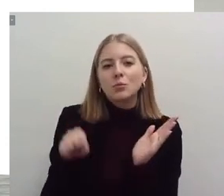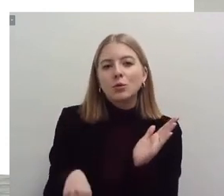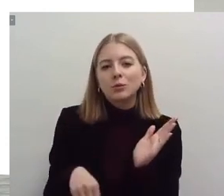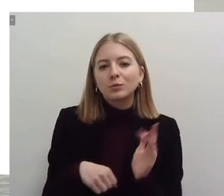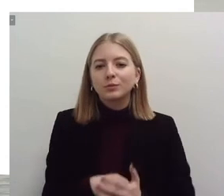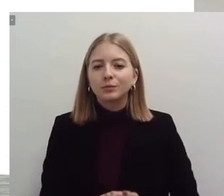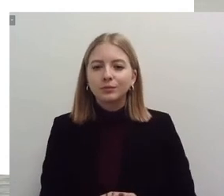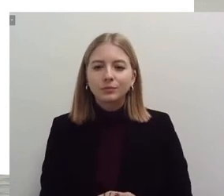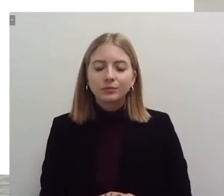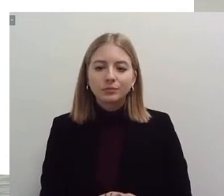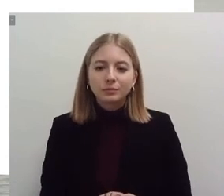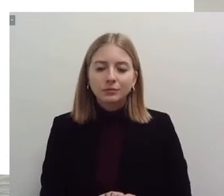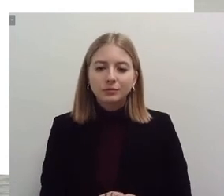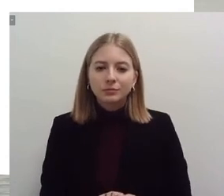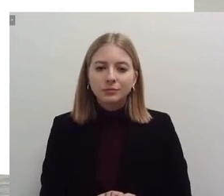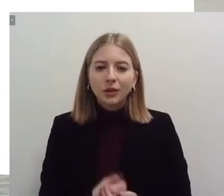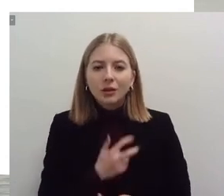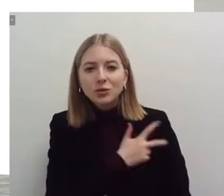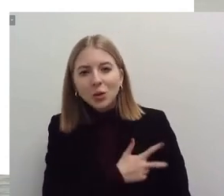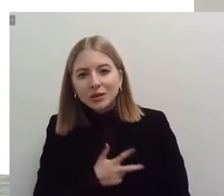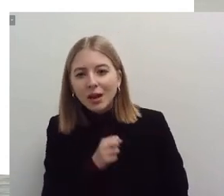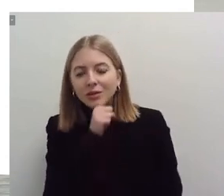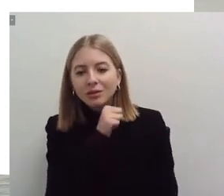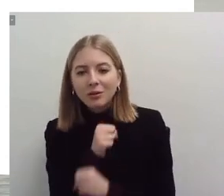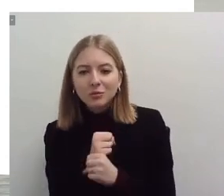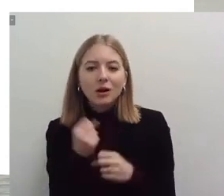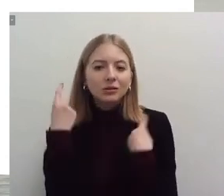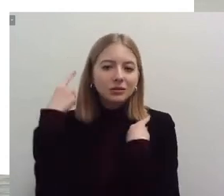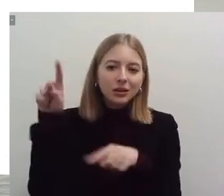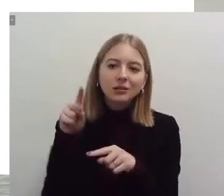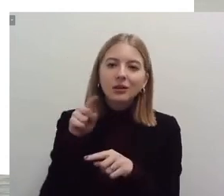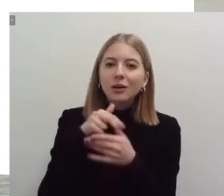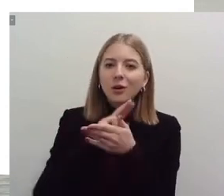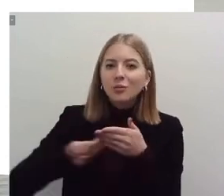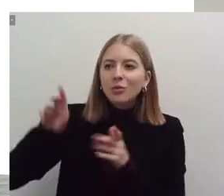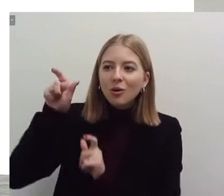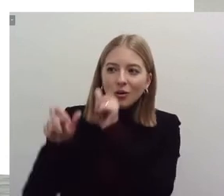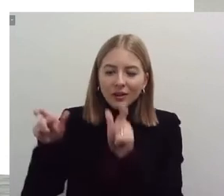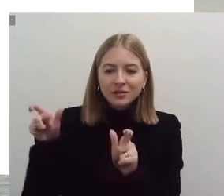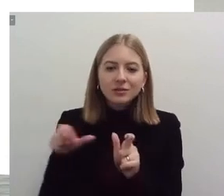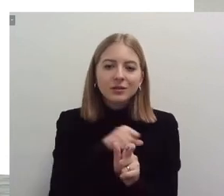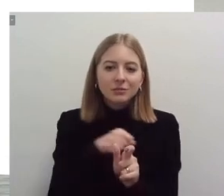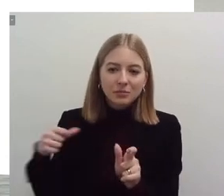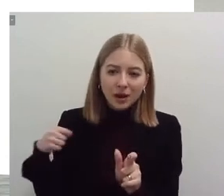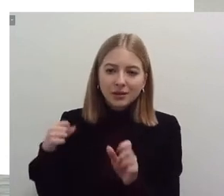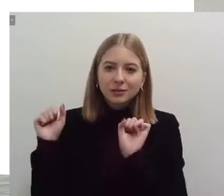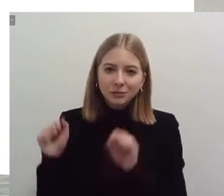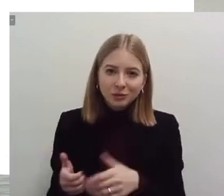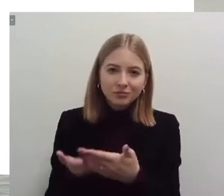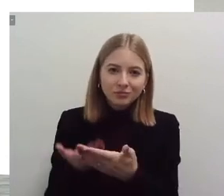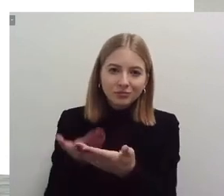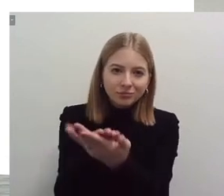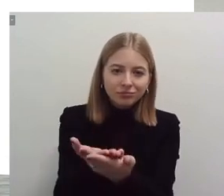issues related to children in vulnerable life situations. Aiga, you get to go first. What's your